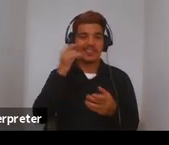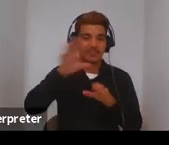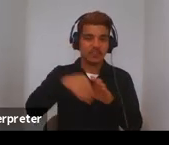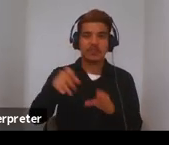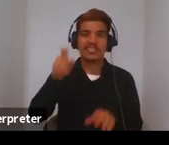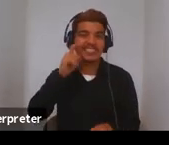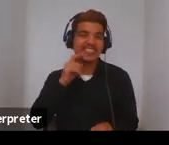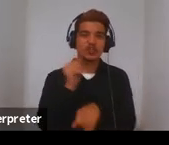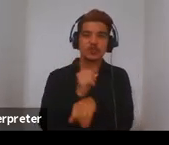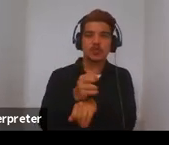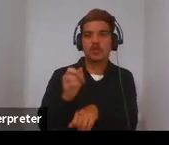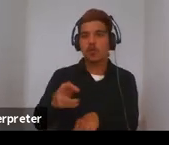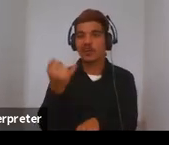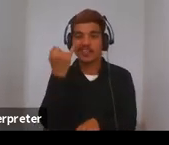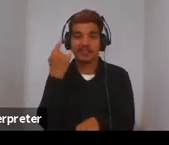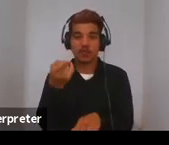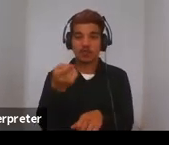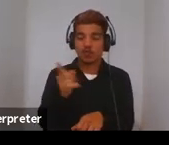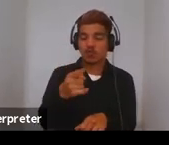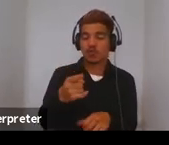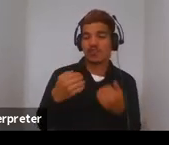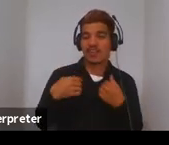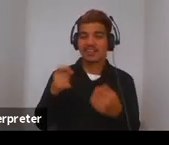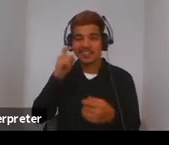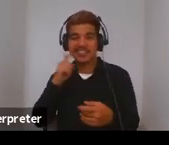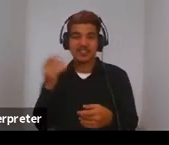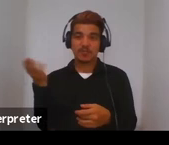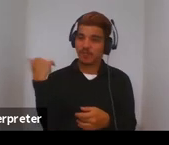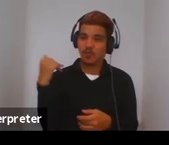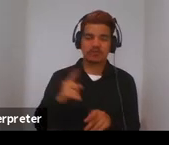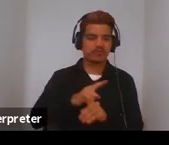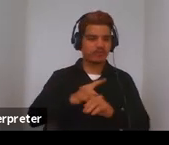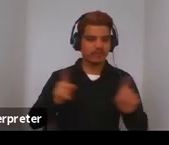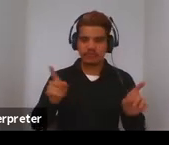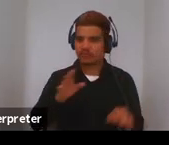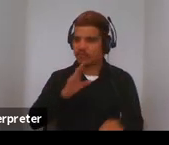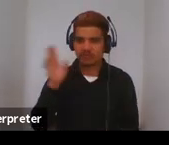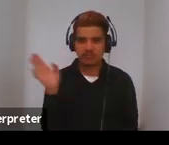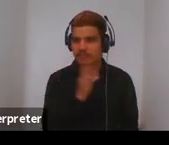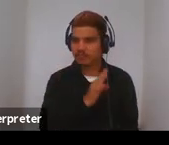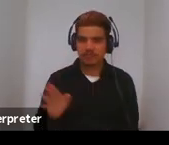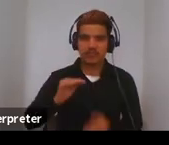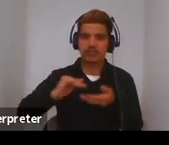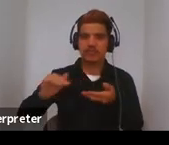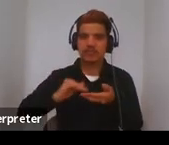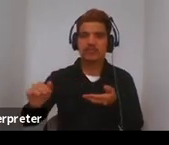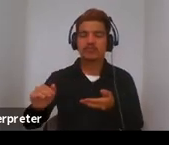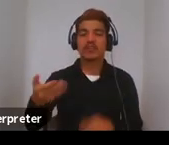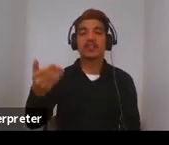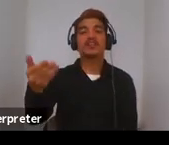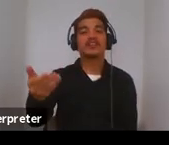not, whether you've had sex with that person before. There's never an excuse or